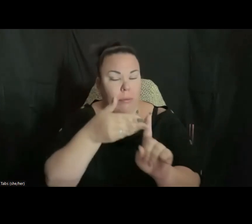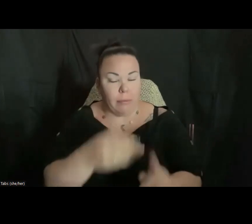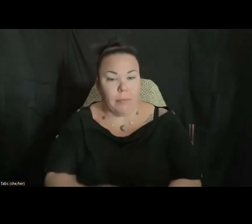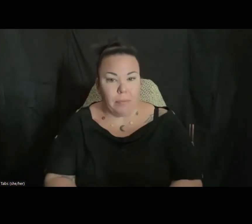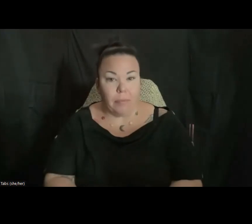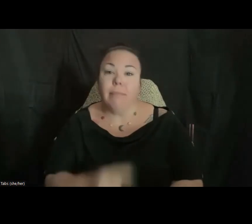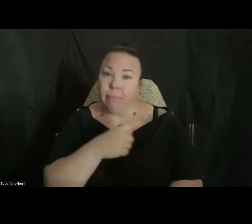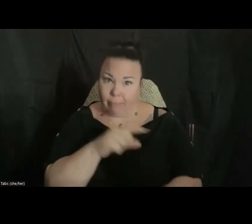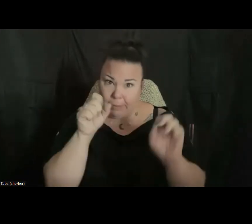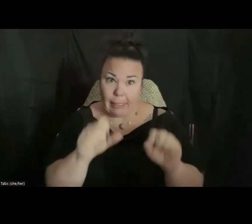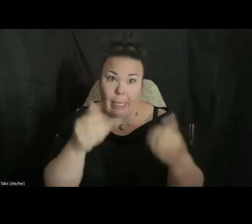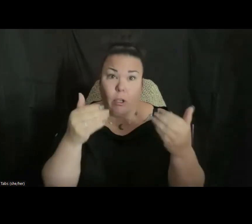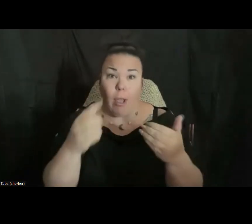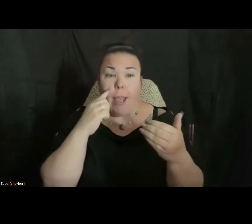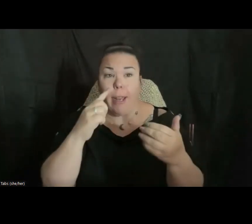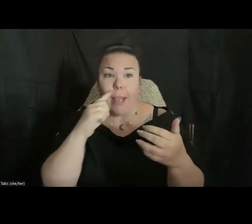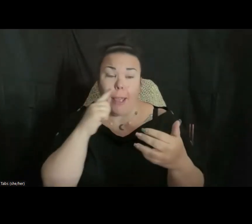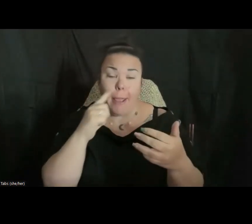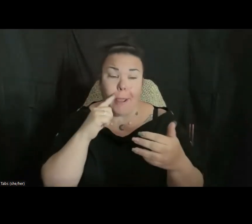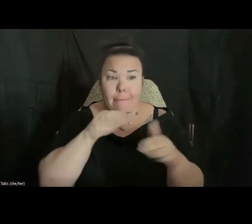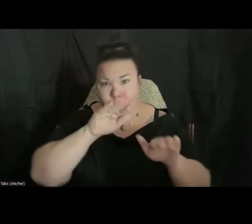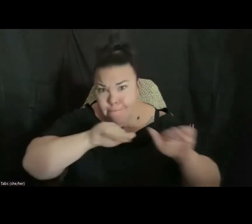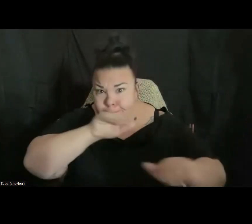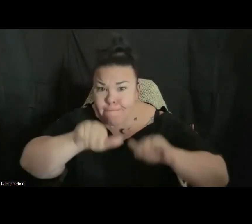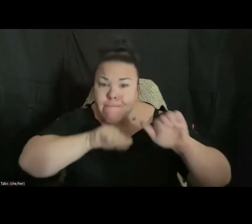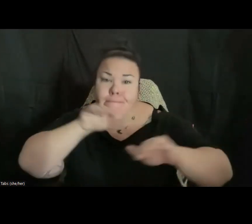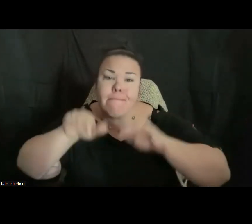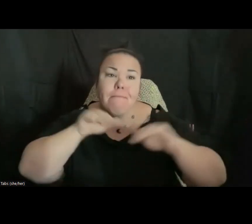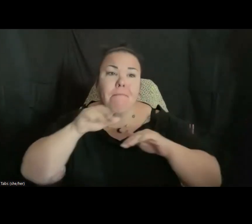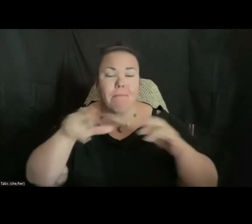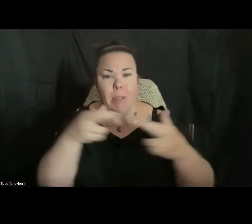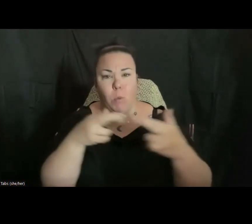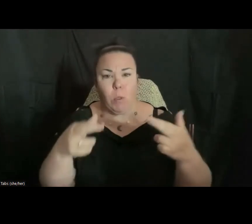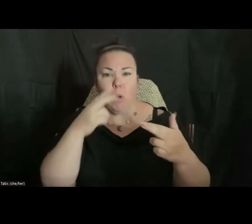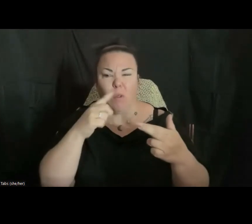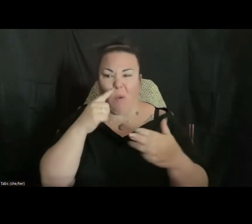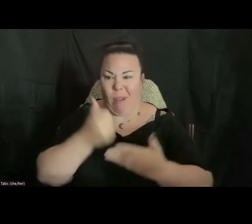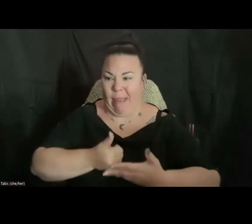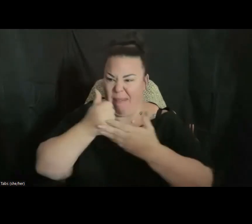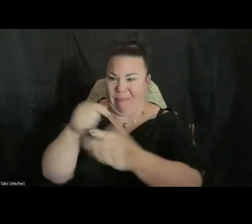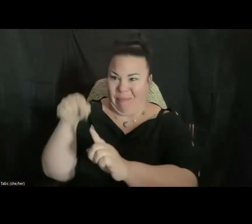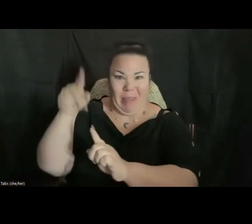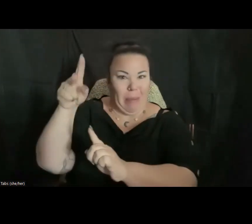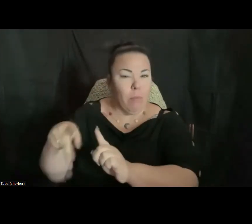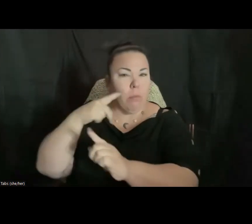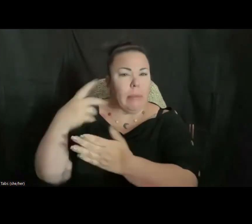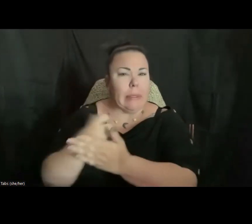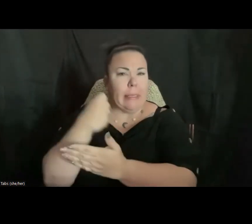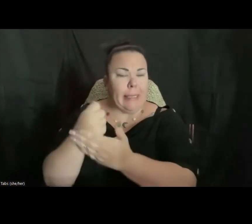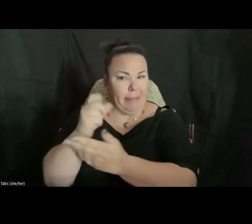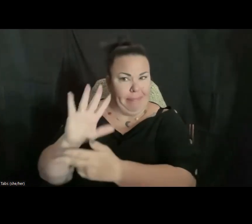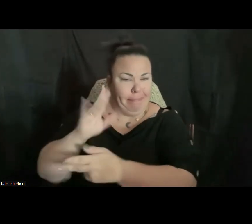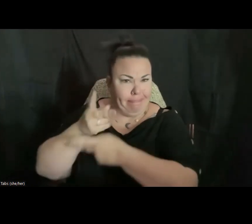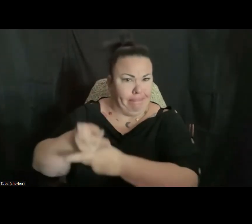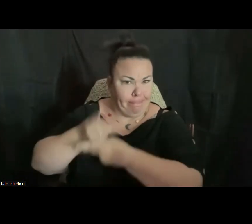rally the resources in that community to help that person get into the care that they need. And so, yes, you go talk to